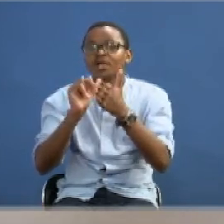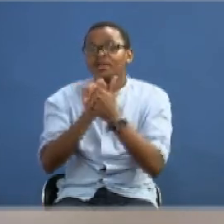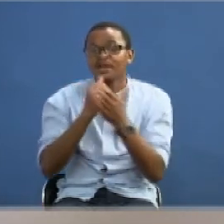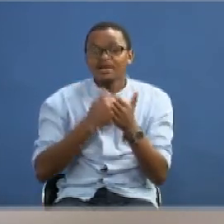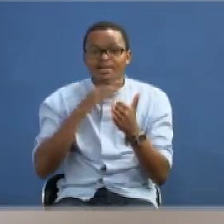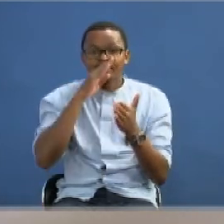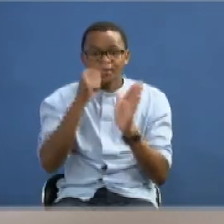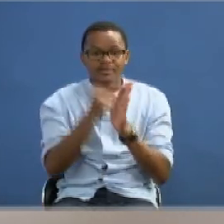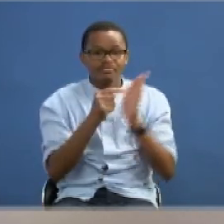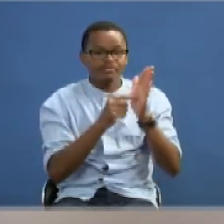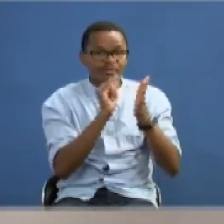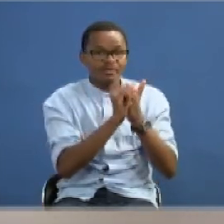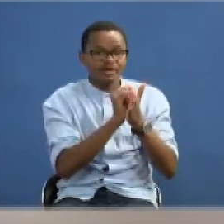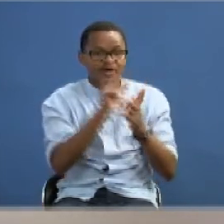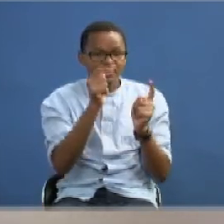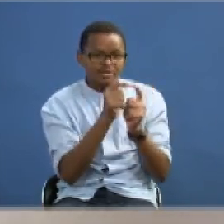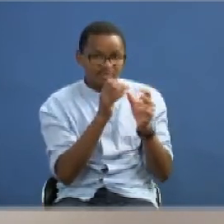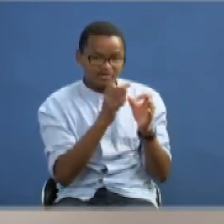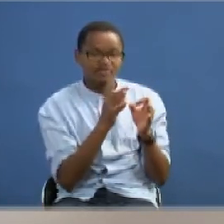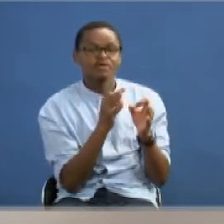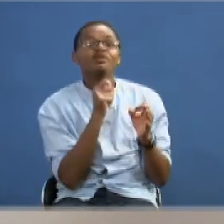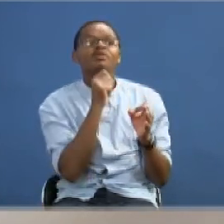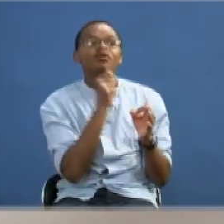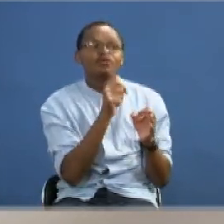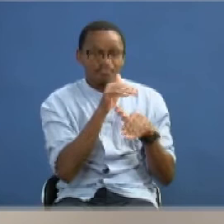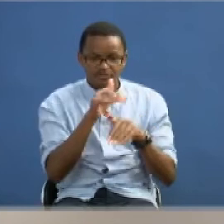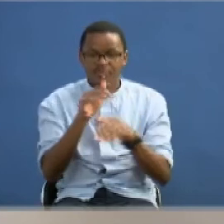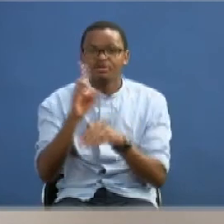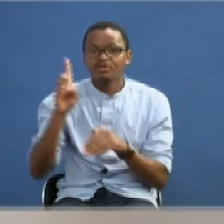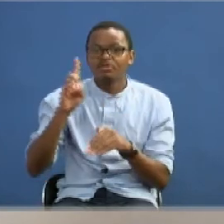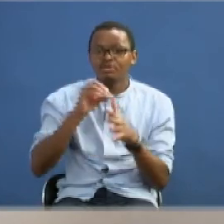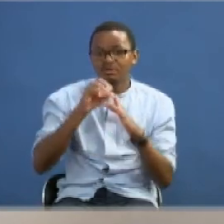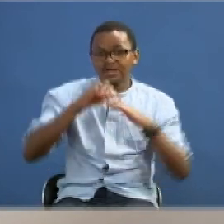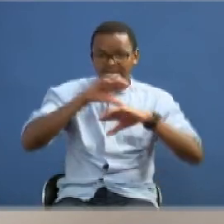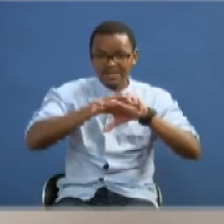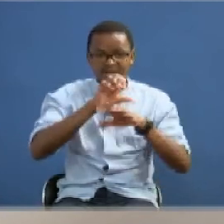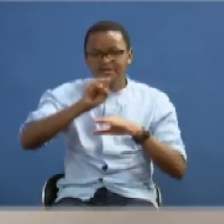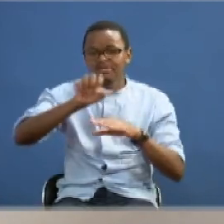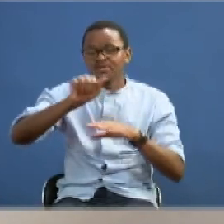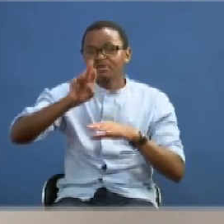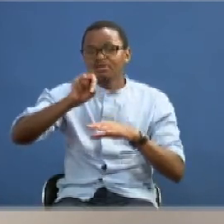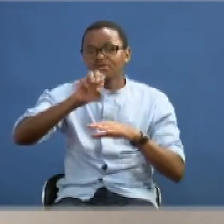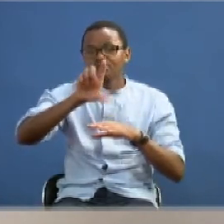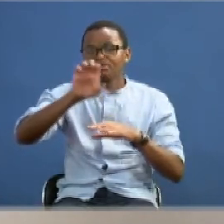have been set for that test. Mm-hmm. If you don't follow those, or you get samples from other